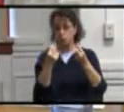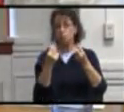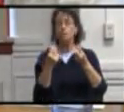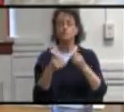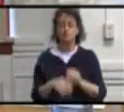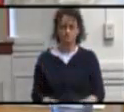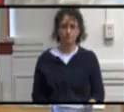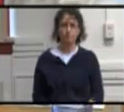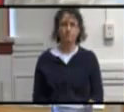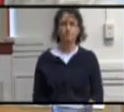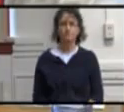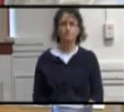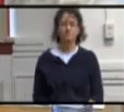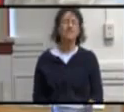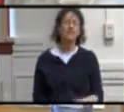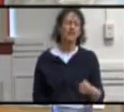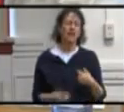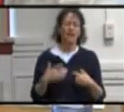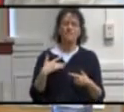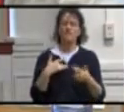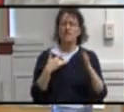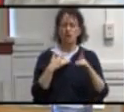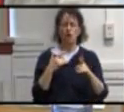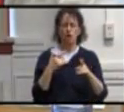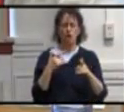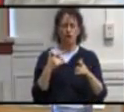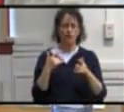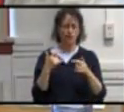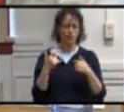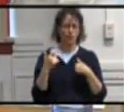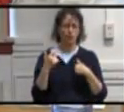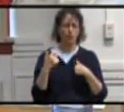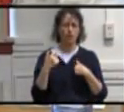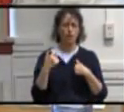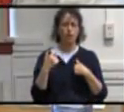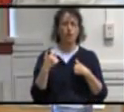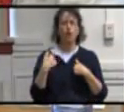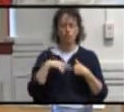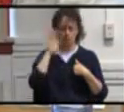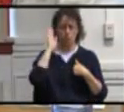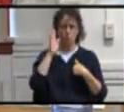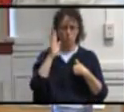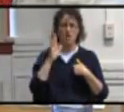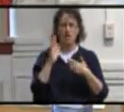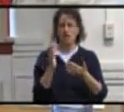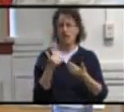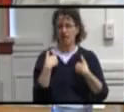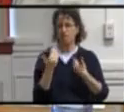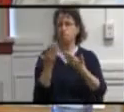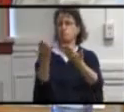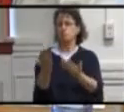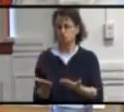be some motions to approve some of the papers that have been circulated as part of our materials.